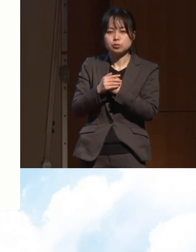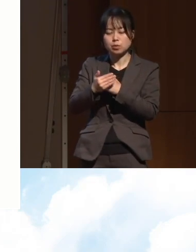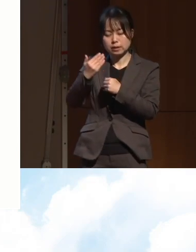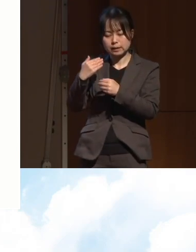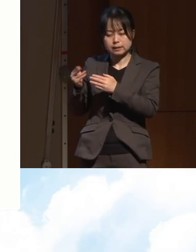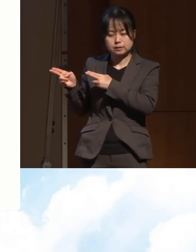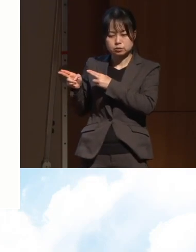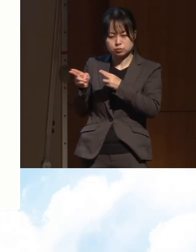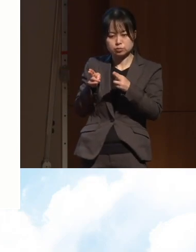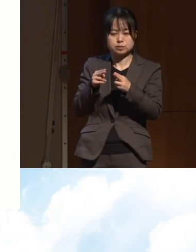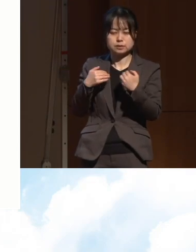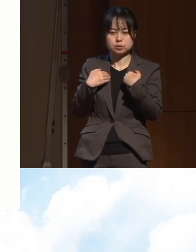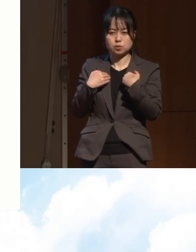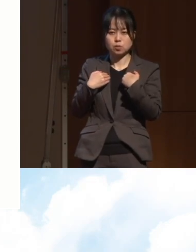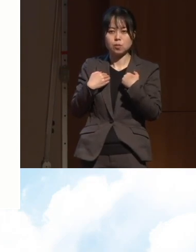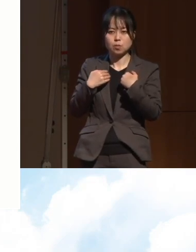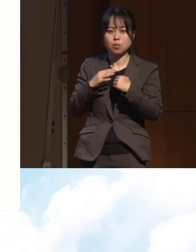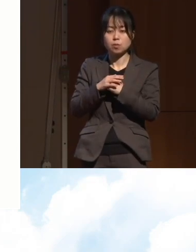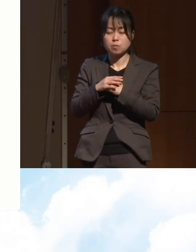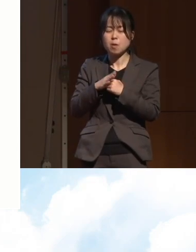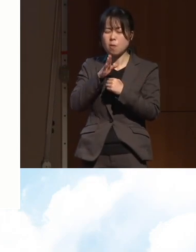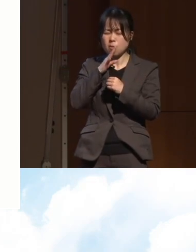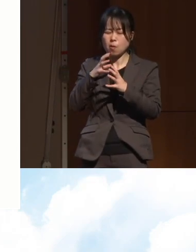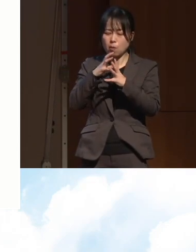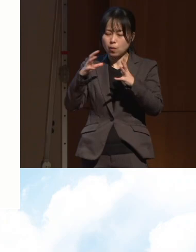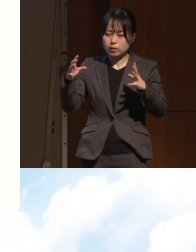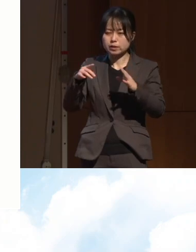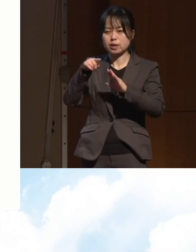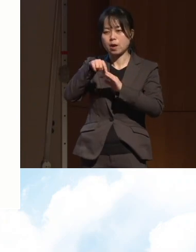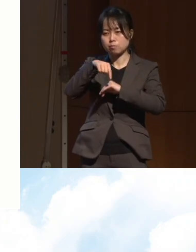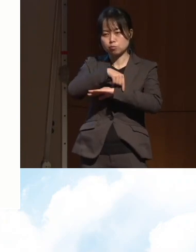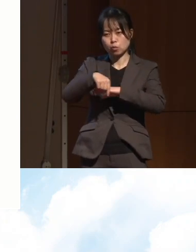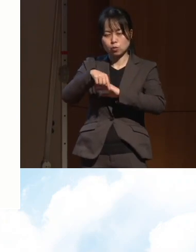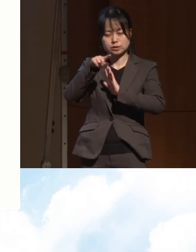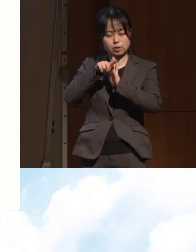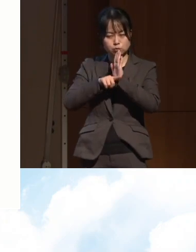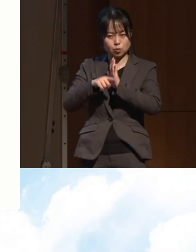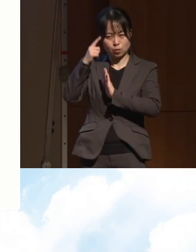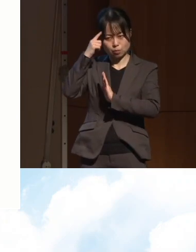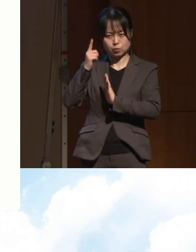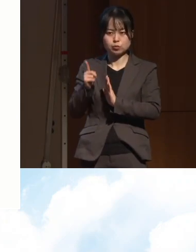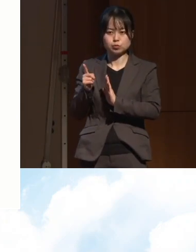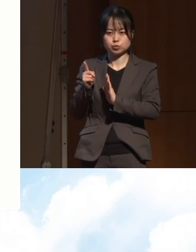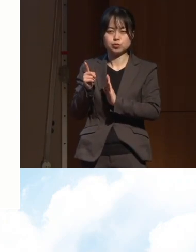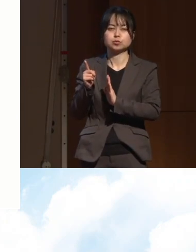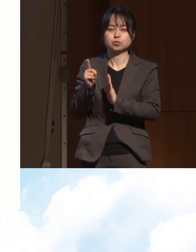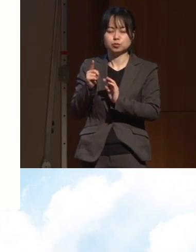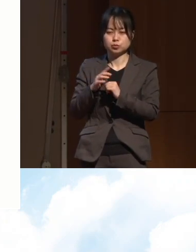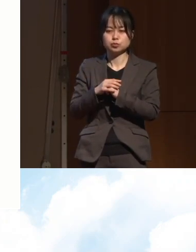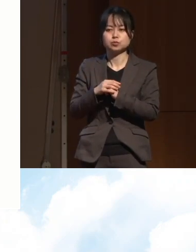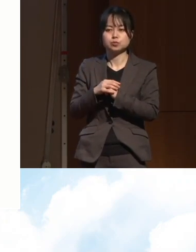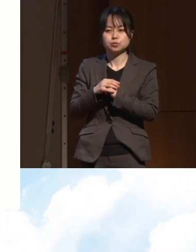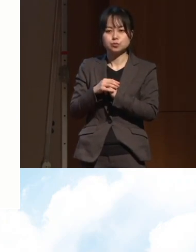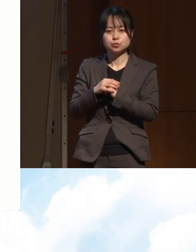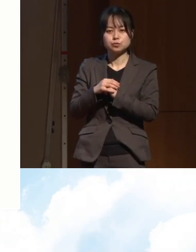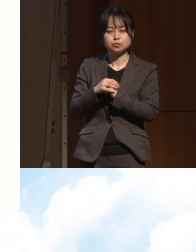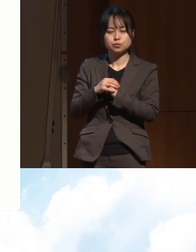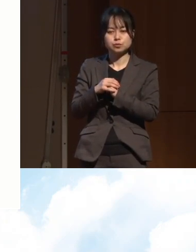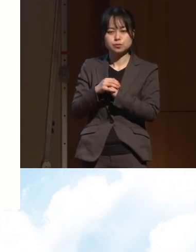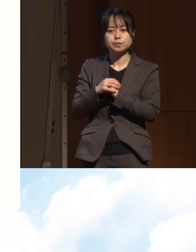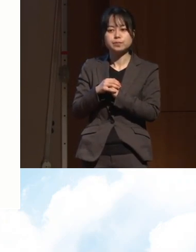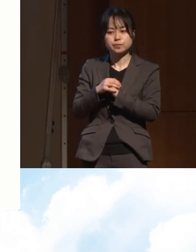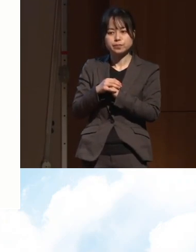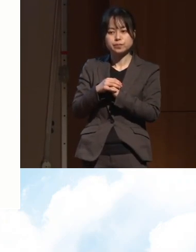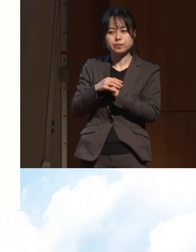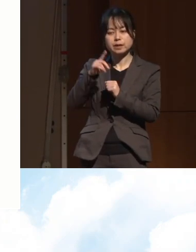large project across the 25 or 30 virus families that we know can cause disease in humans. It is a large but